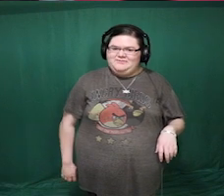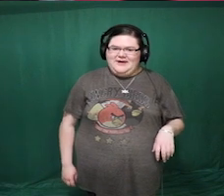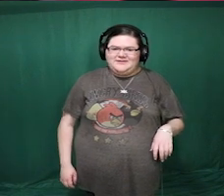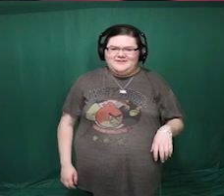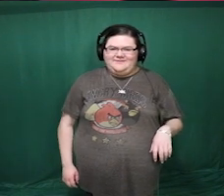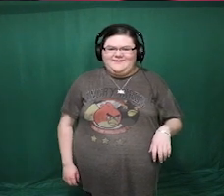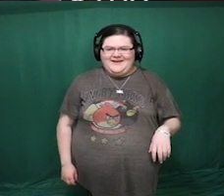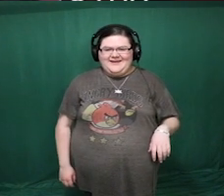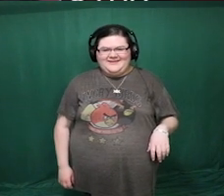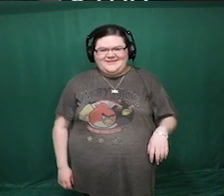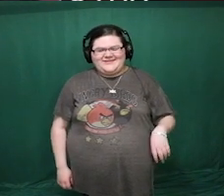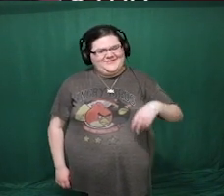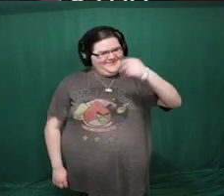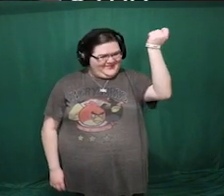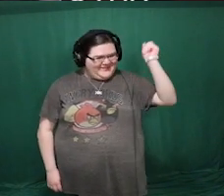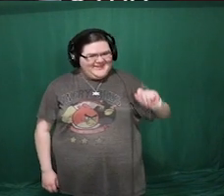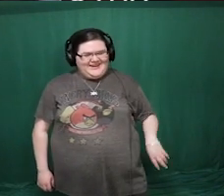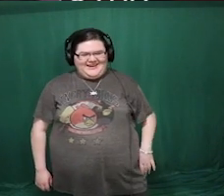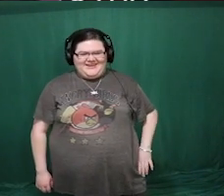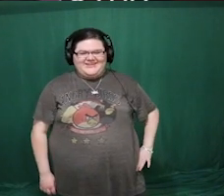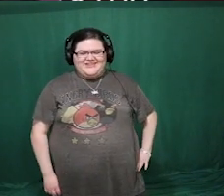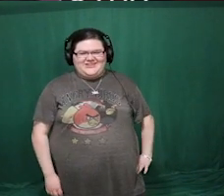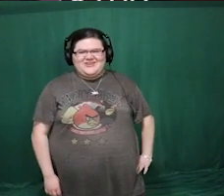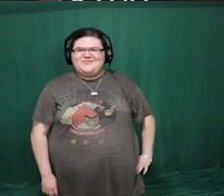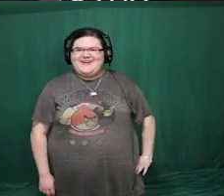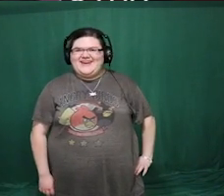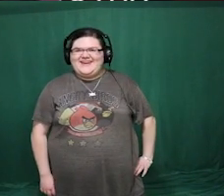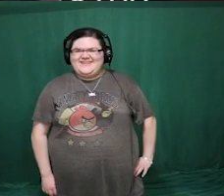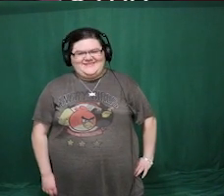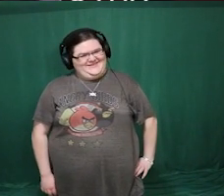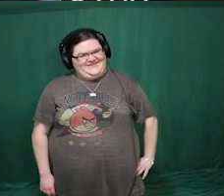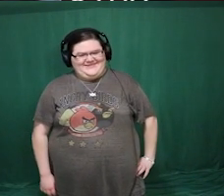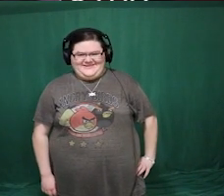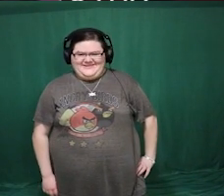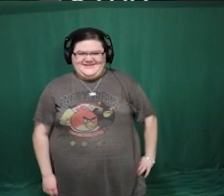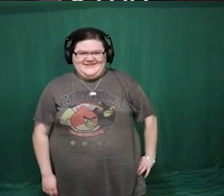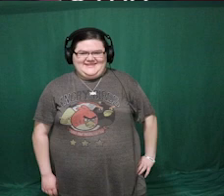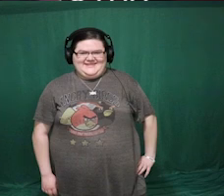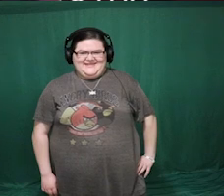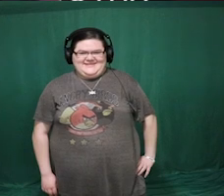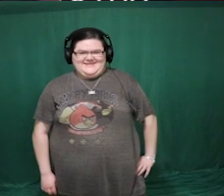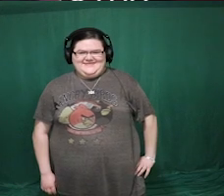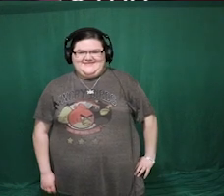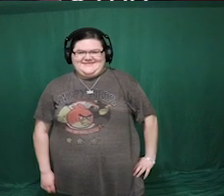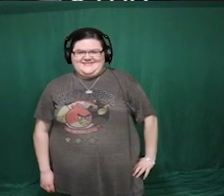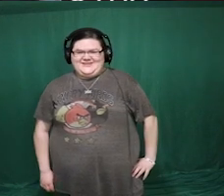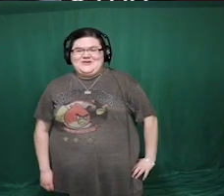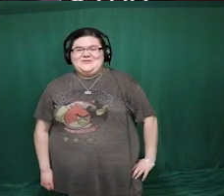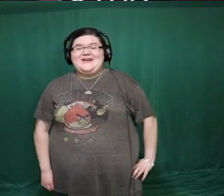First place. Oh, is Bez in first? Oh, look at you, Bez!